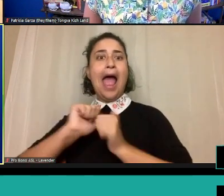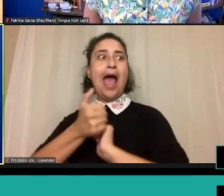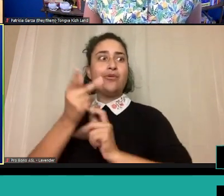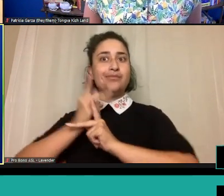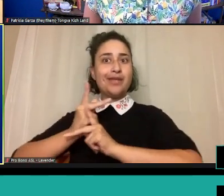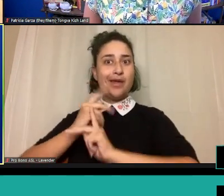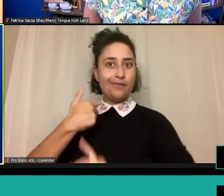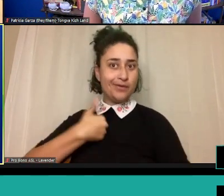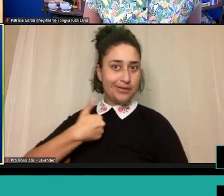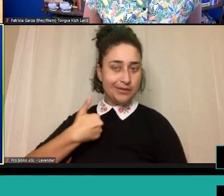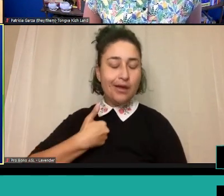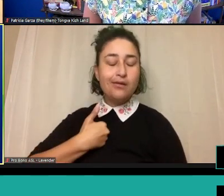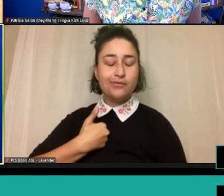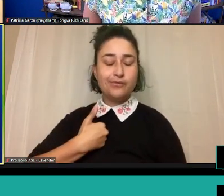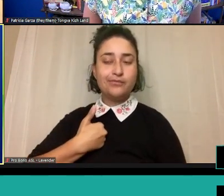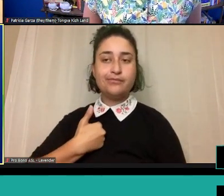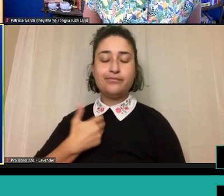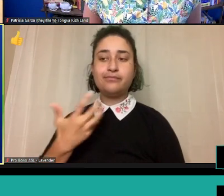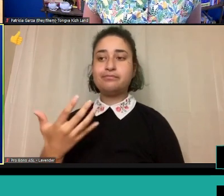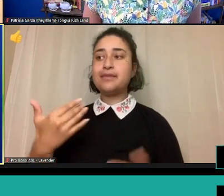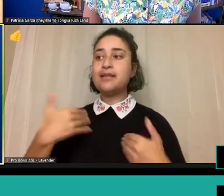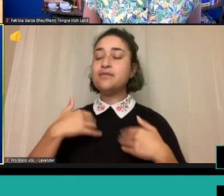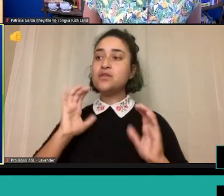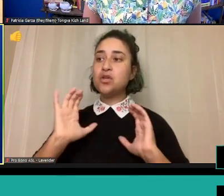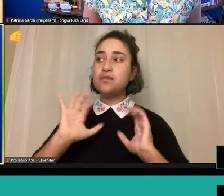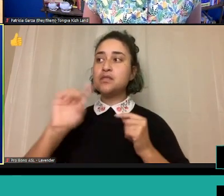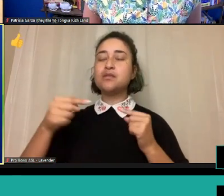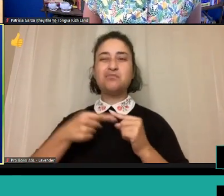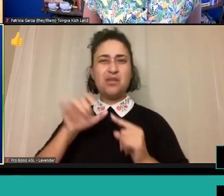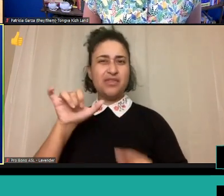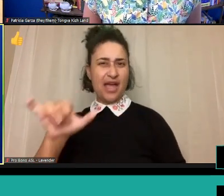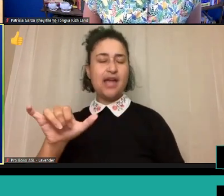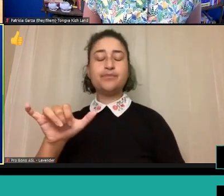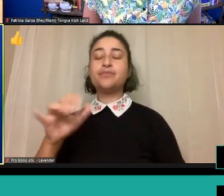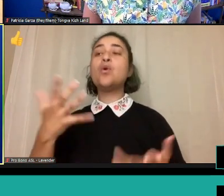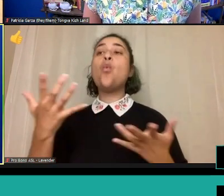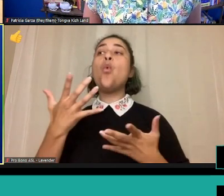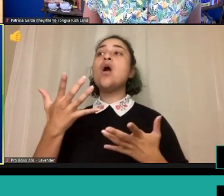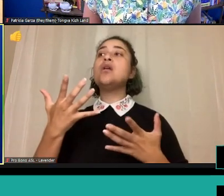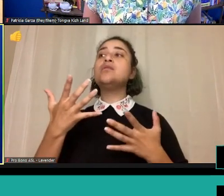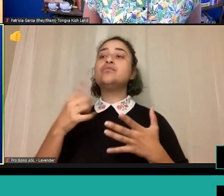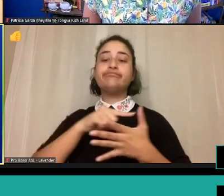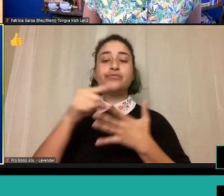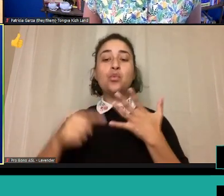and having, you know, conversations about that? What are the tools that we need?